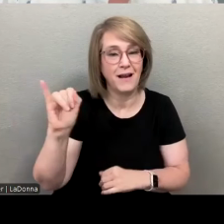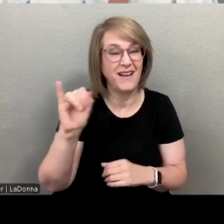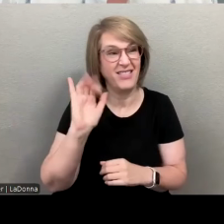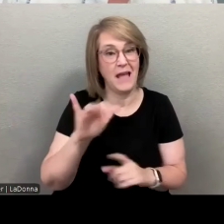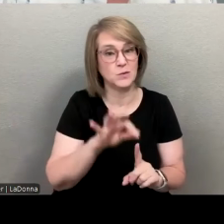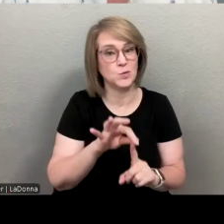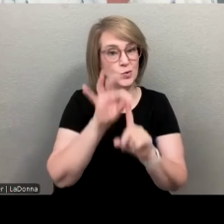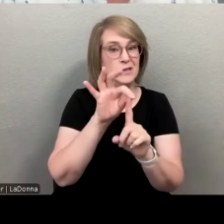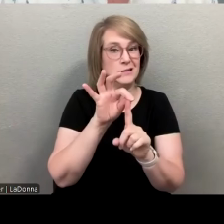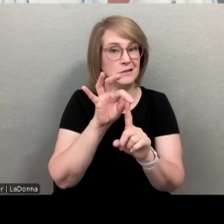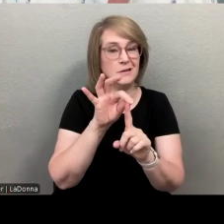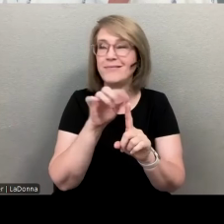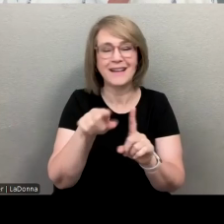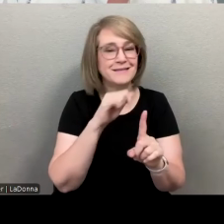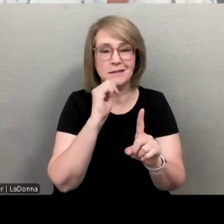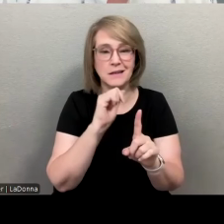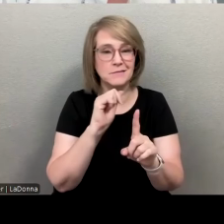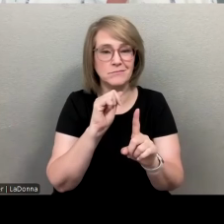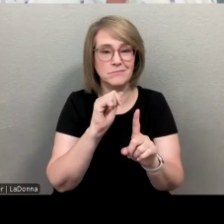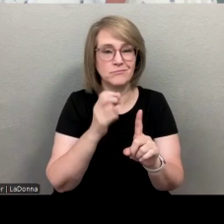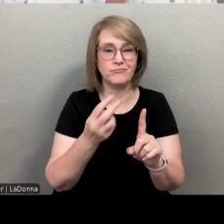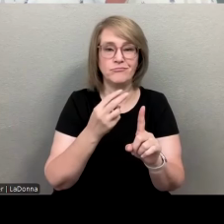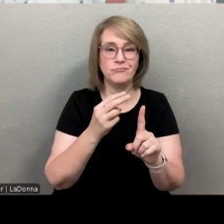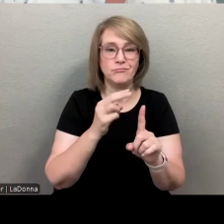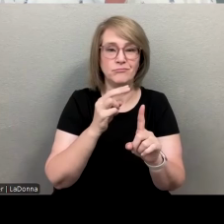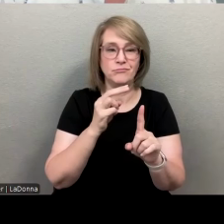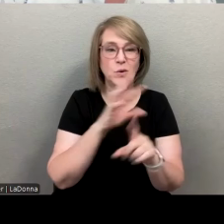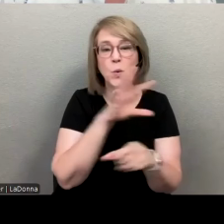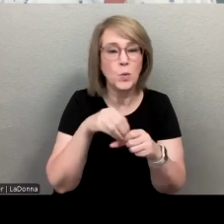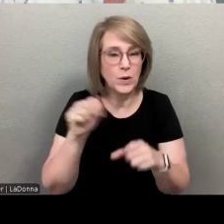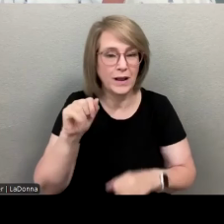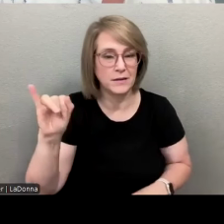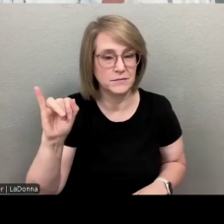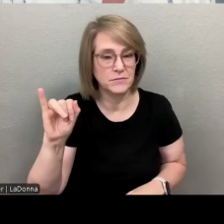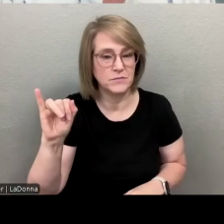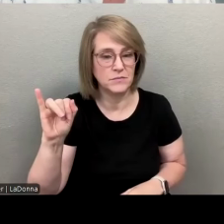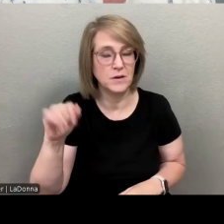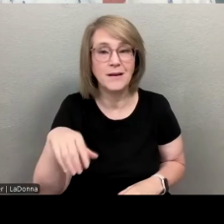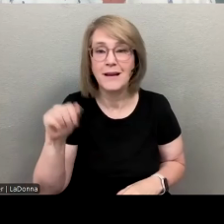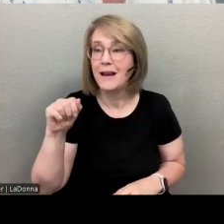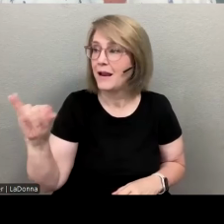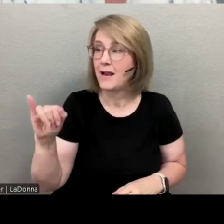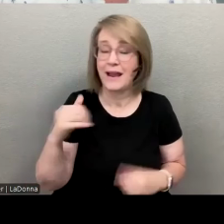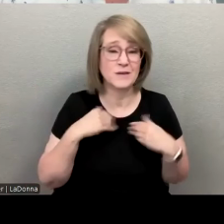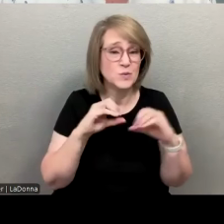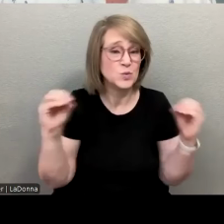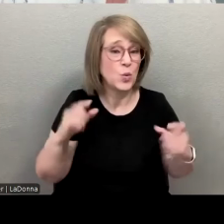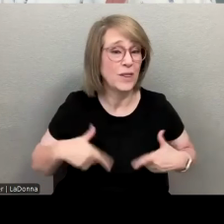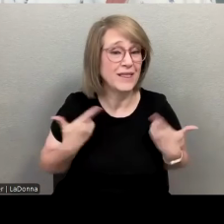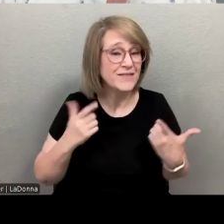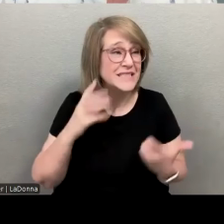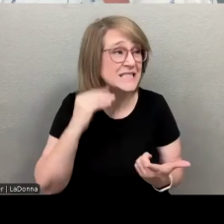to be beyond AI to the extent that AI has no lived experience, no matter